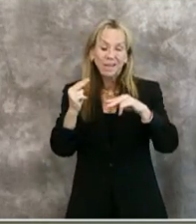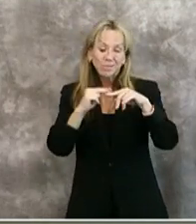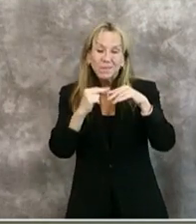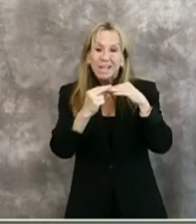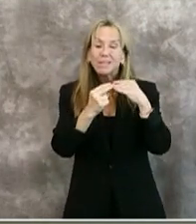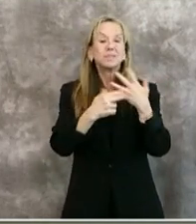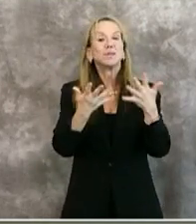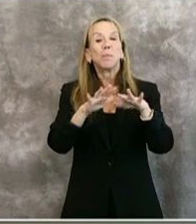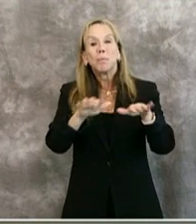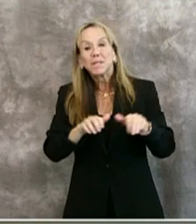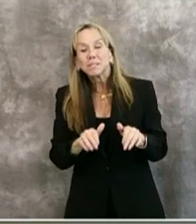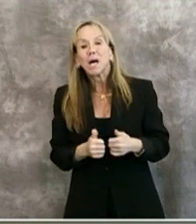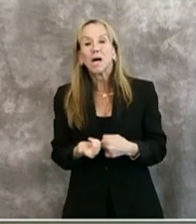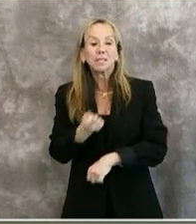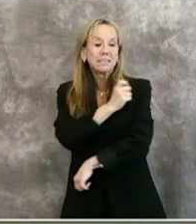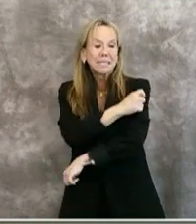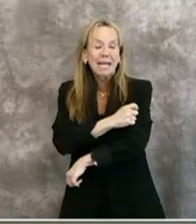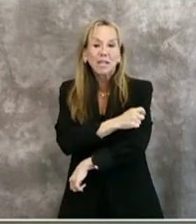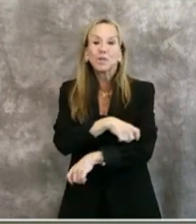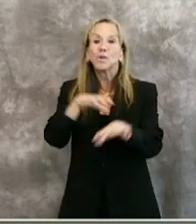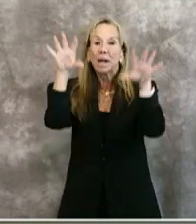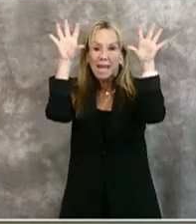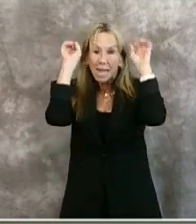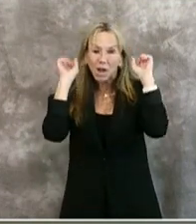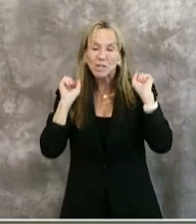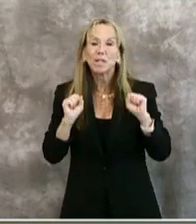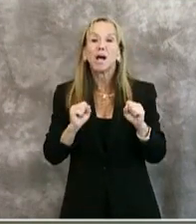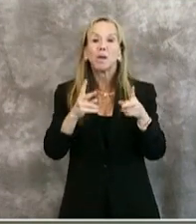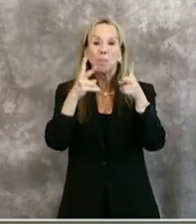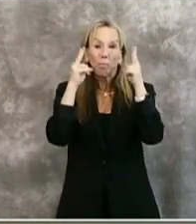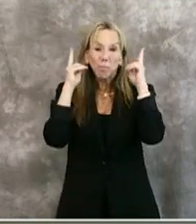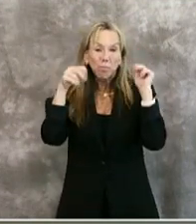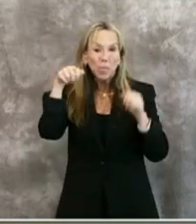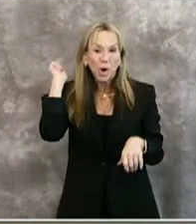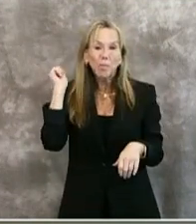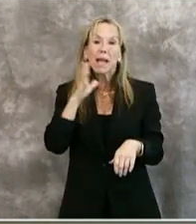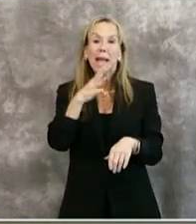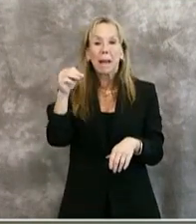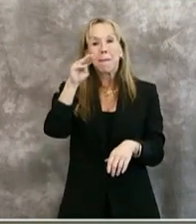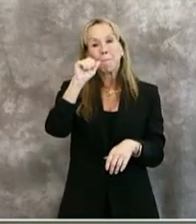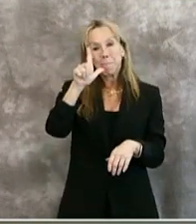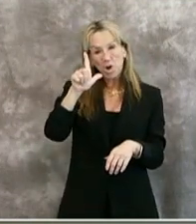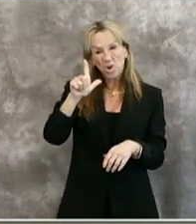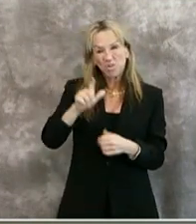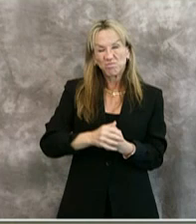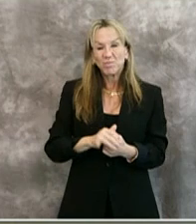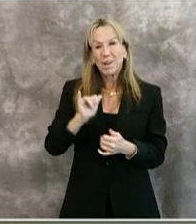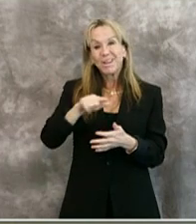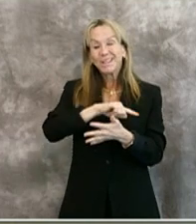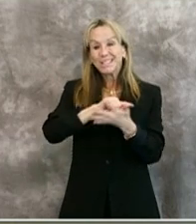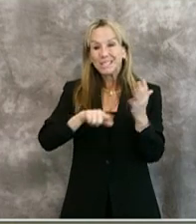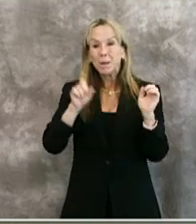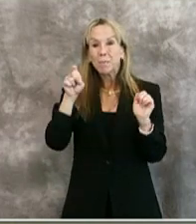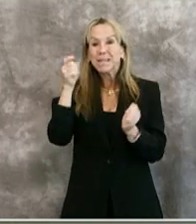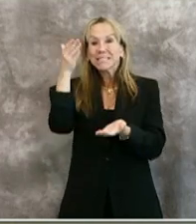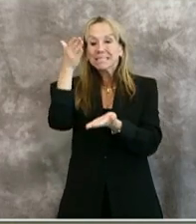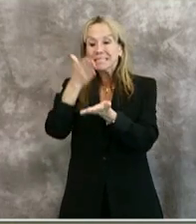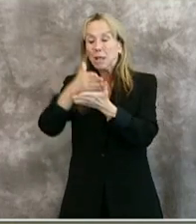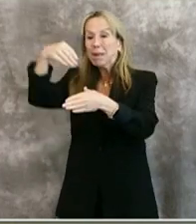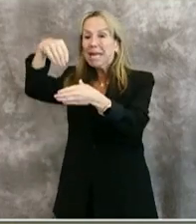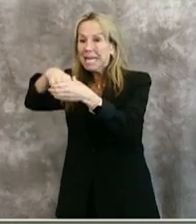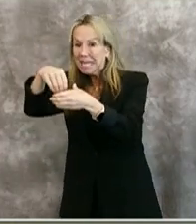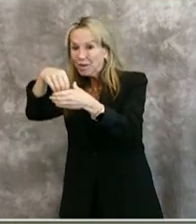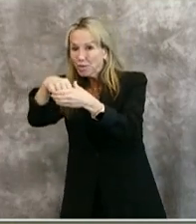parlors, and tattoo parlors, hair salons and barber shops, and indoor malls. These entities must cease their indoor